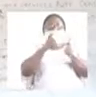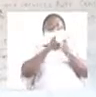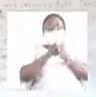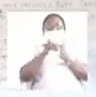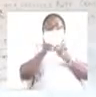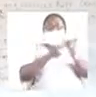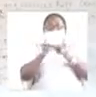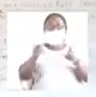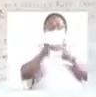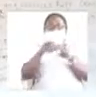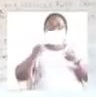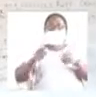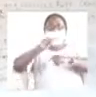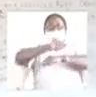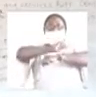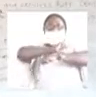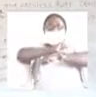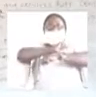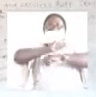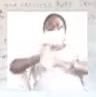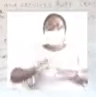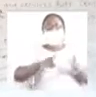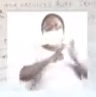Demand schedule can be defined as a table